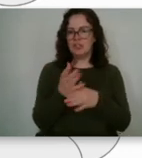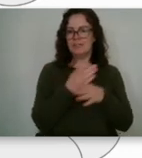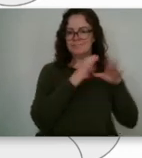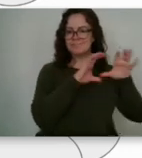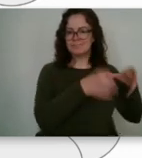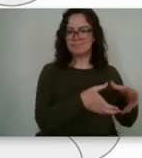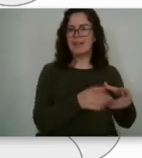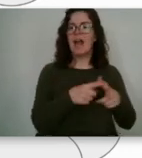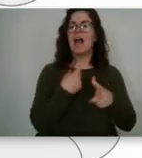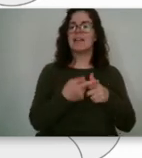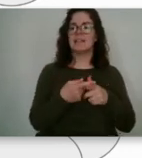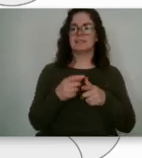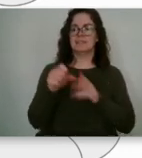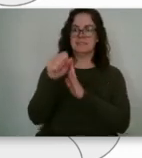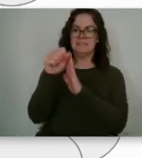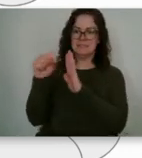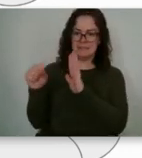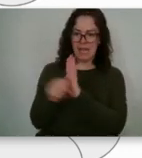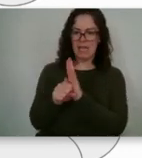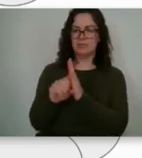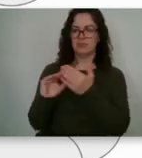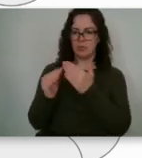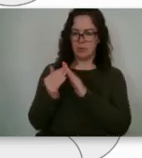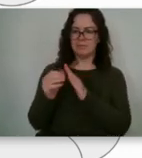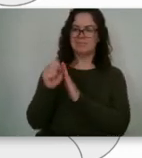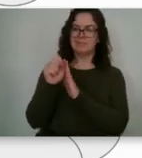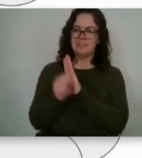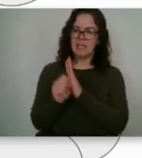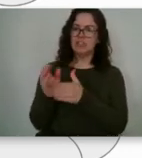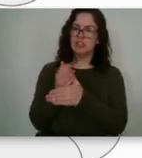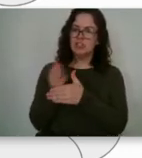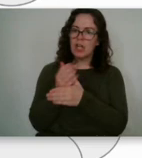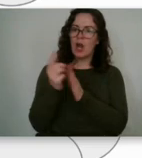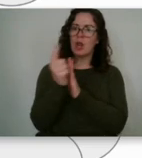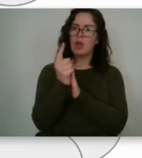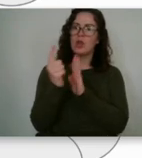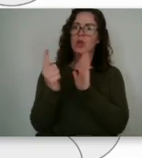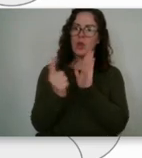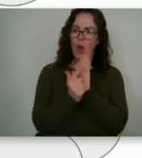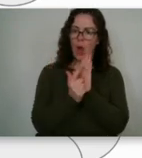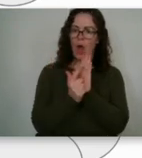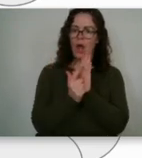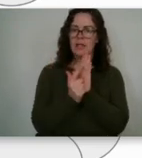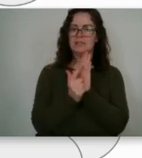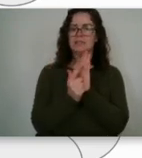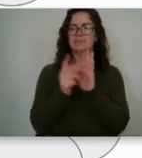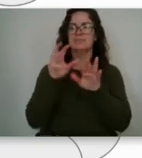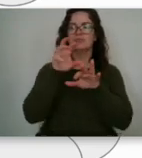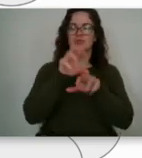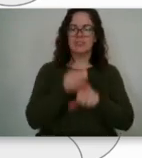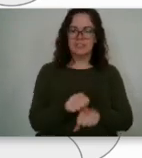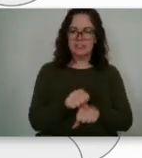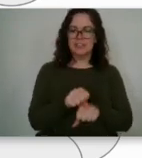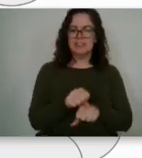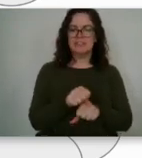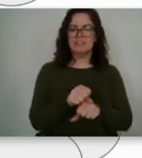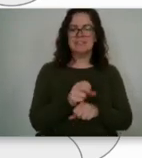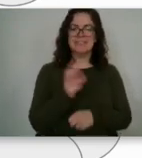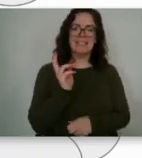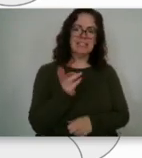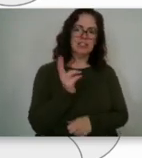have states. States, they have laws that we share. They have traditions. They have history